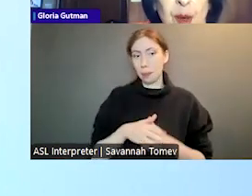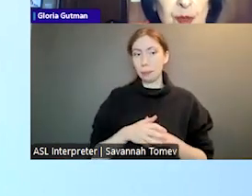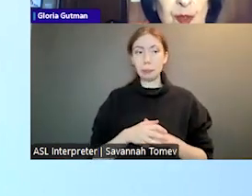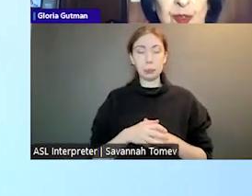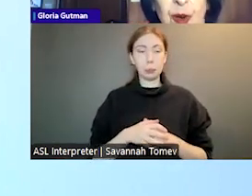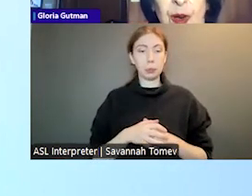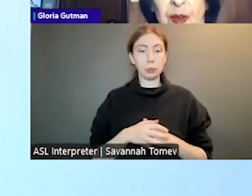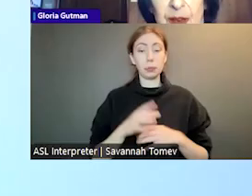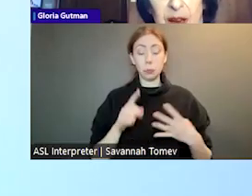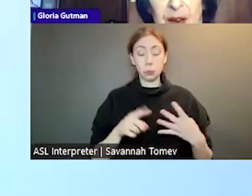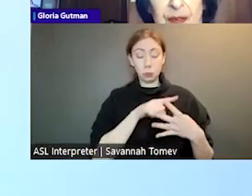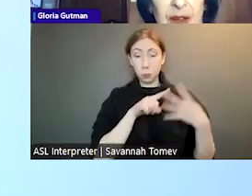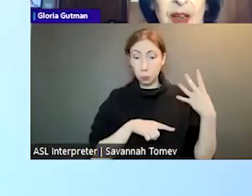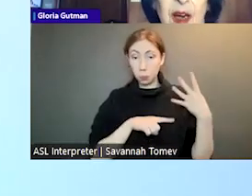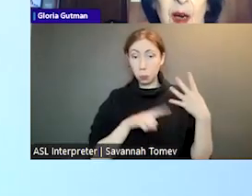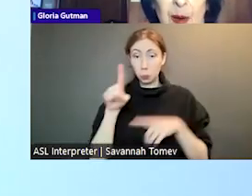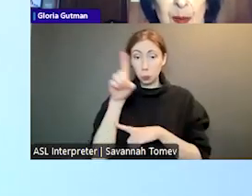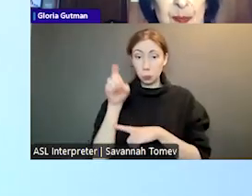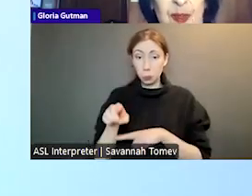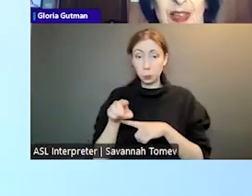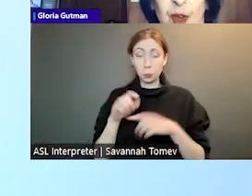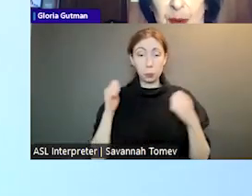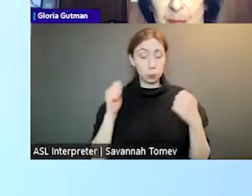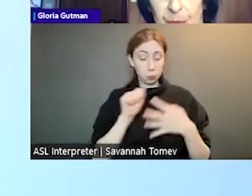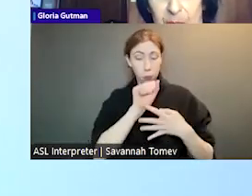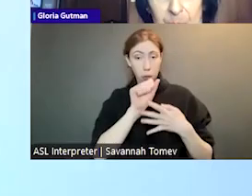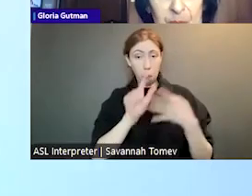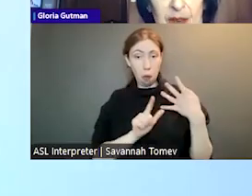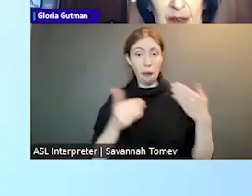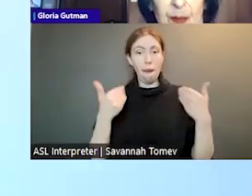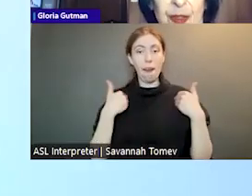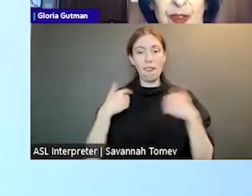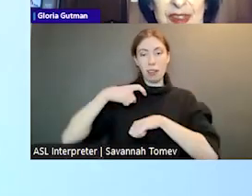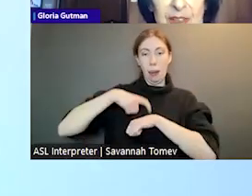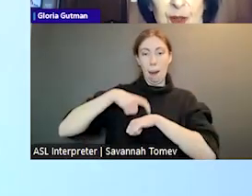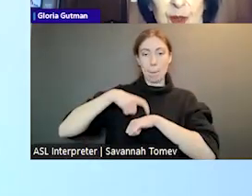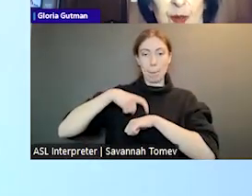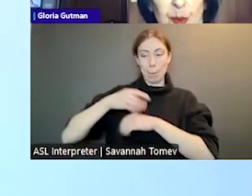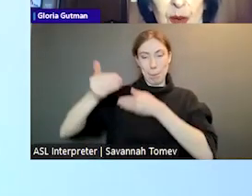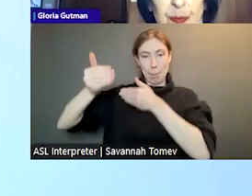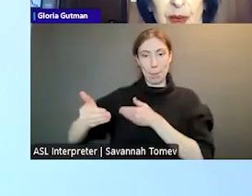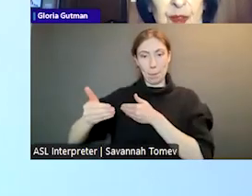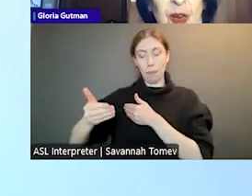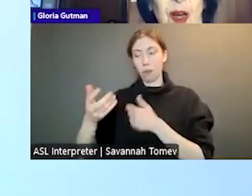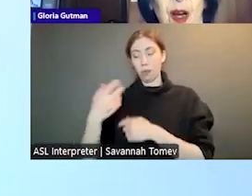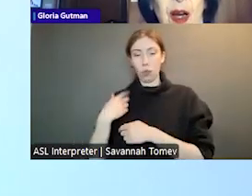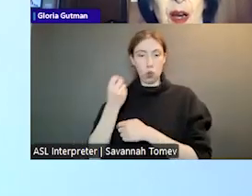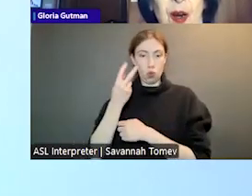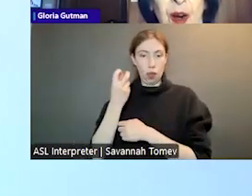4 questions, all have a time frame within the last 12